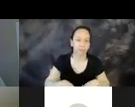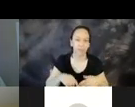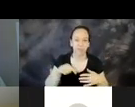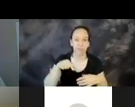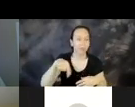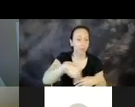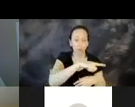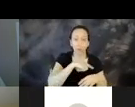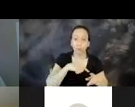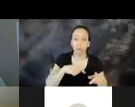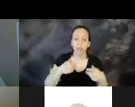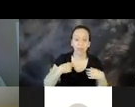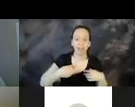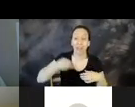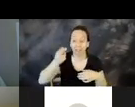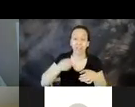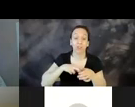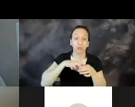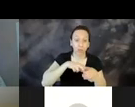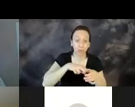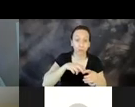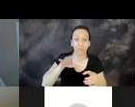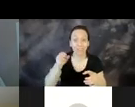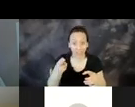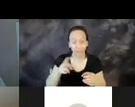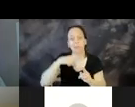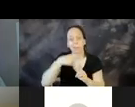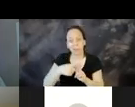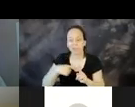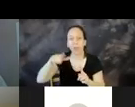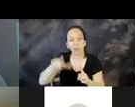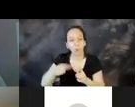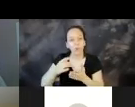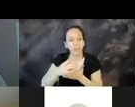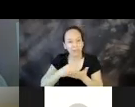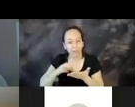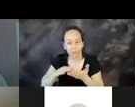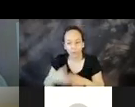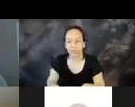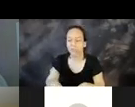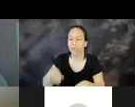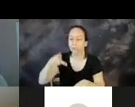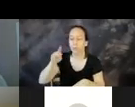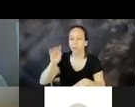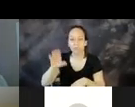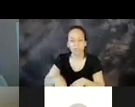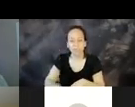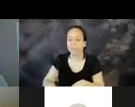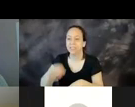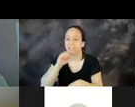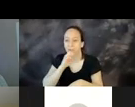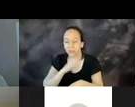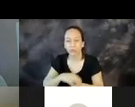stations are relatively high ridership and cash use, but also serve low-income communities, communities of color, seniors, and riders